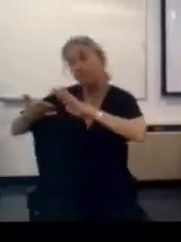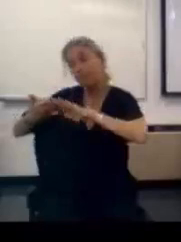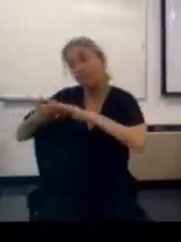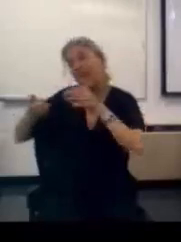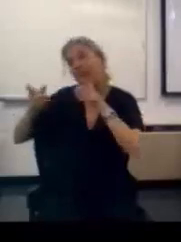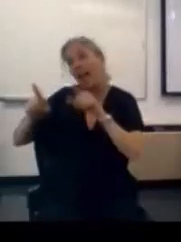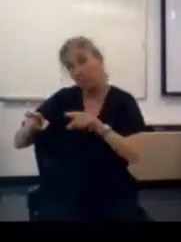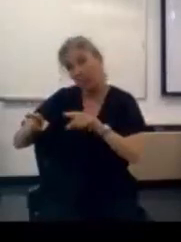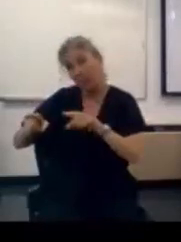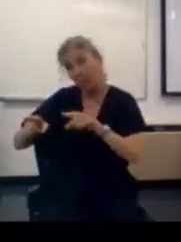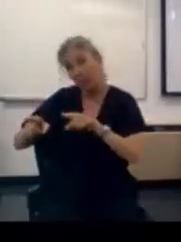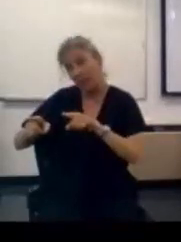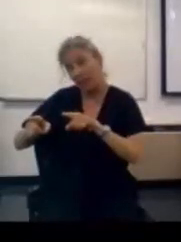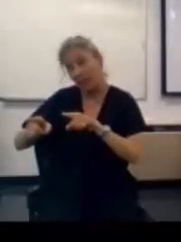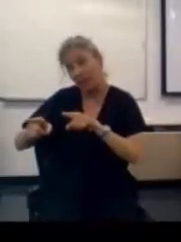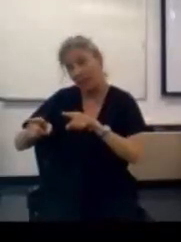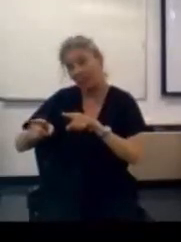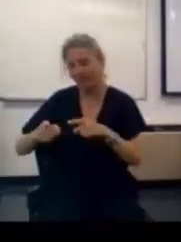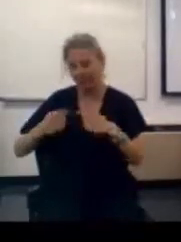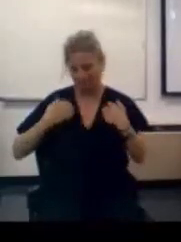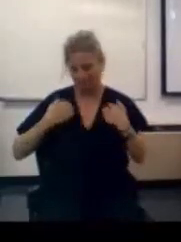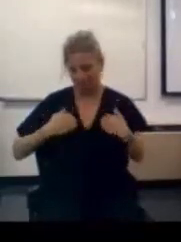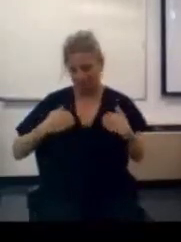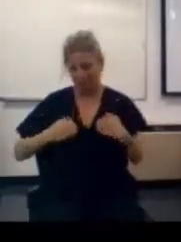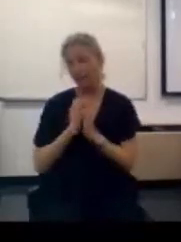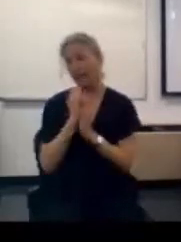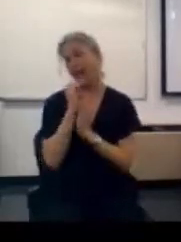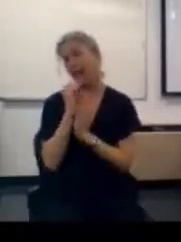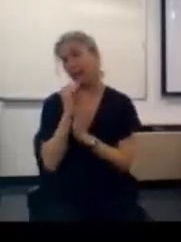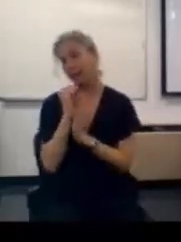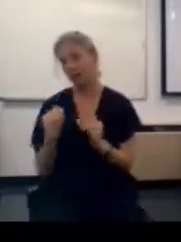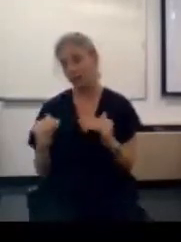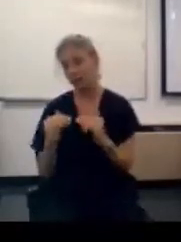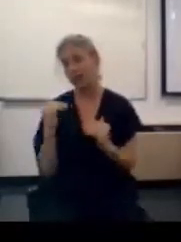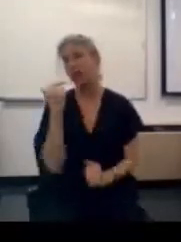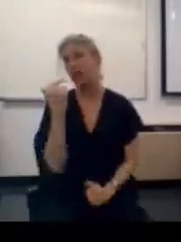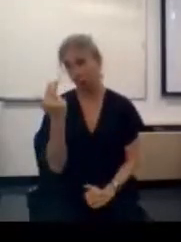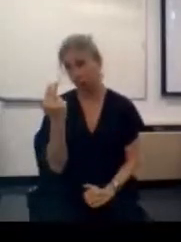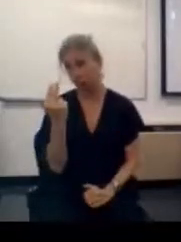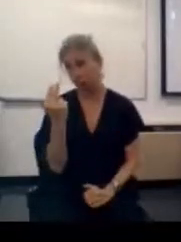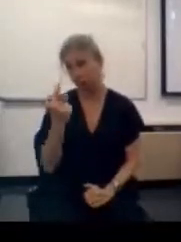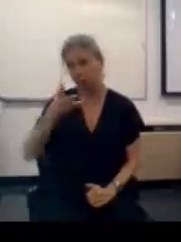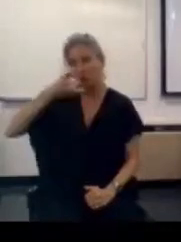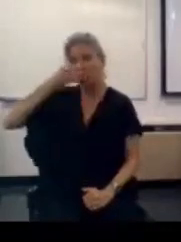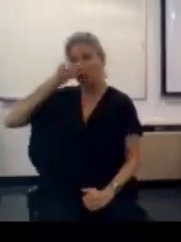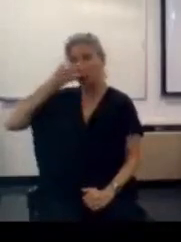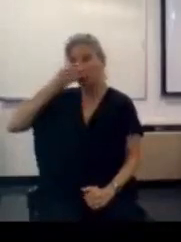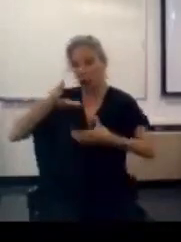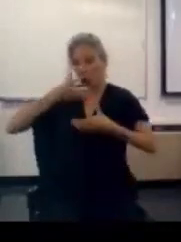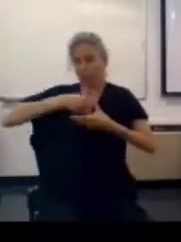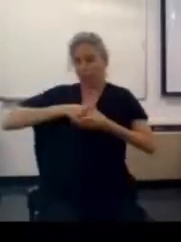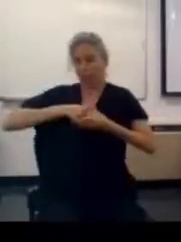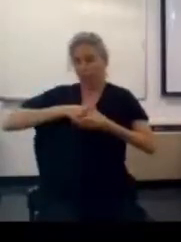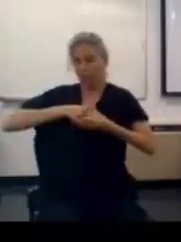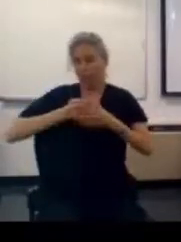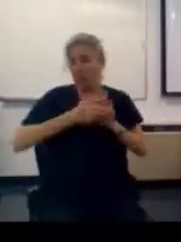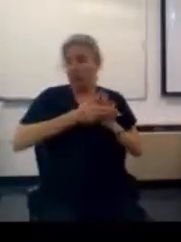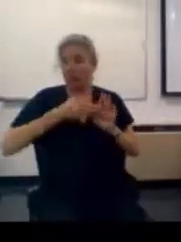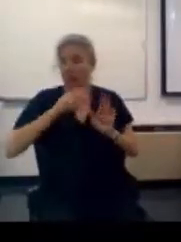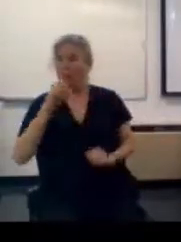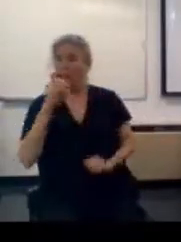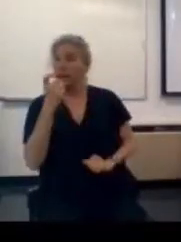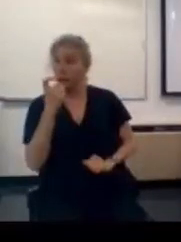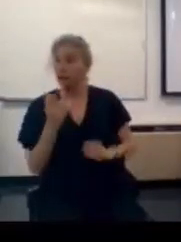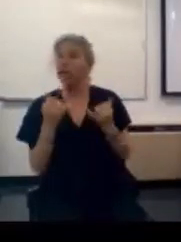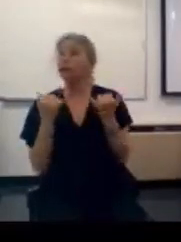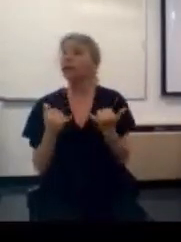reward for my good deeds, I found out, was stage 3 lung cancer. So since that initial